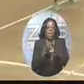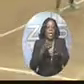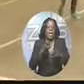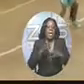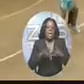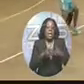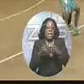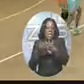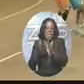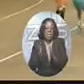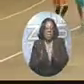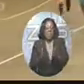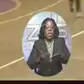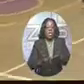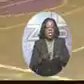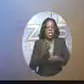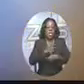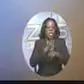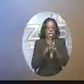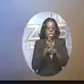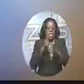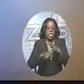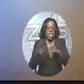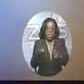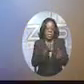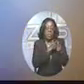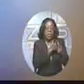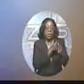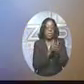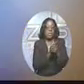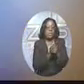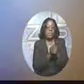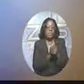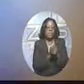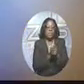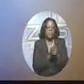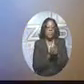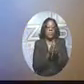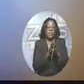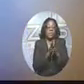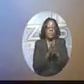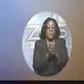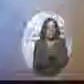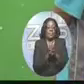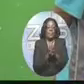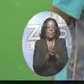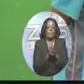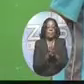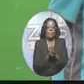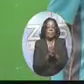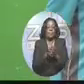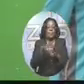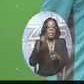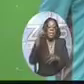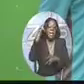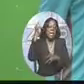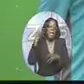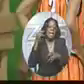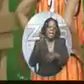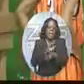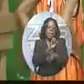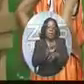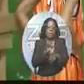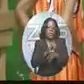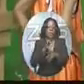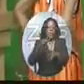night with the Bomber G Operators beating up on the career-building Cheetahs by a score of 64 to 34. Head coach of the Bomber G